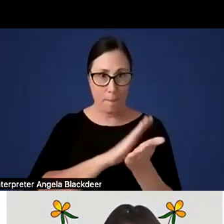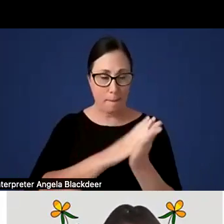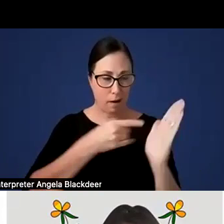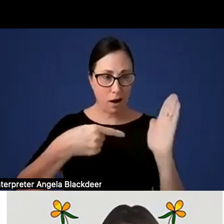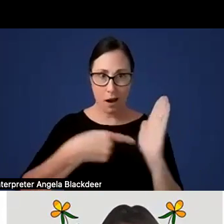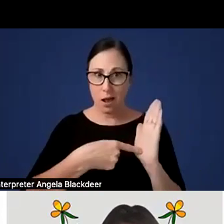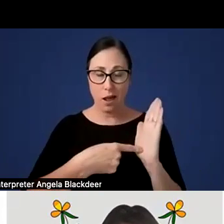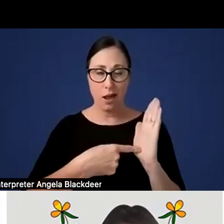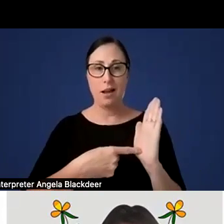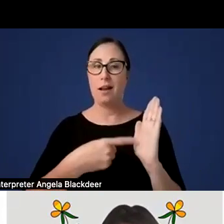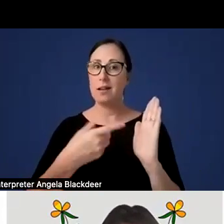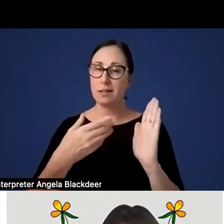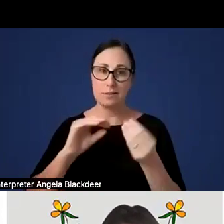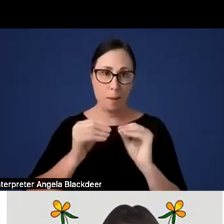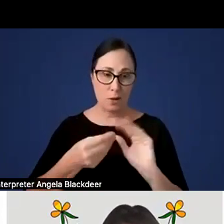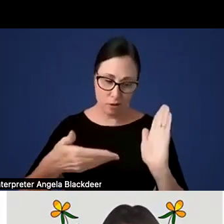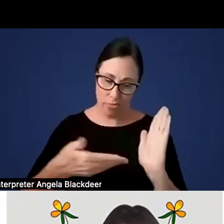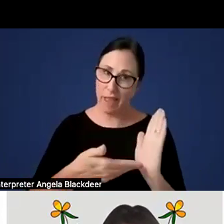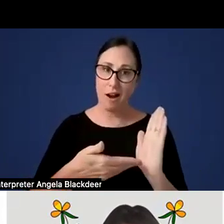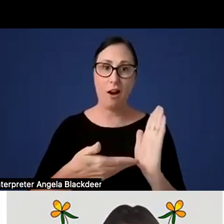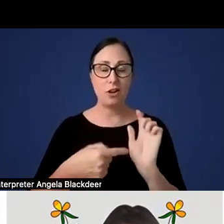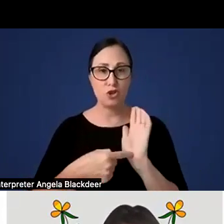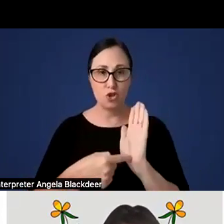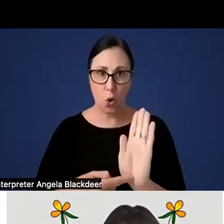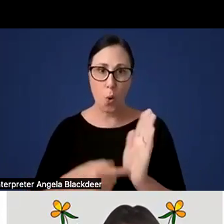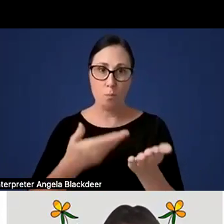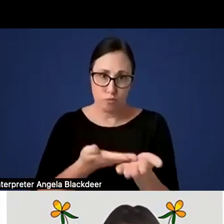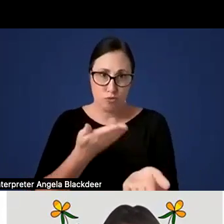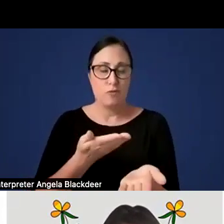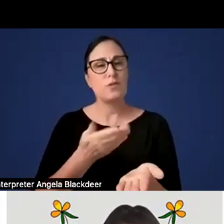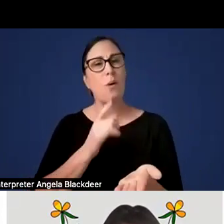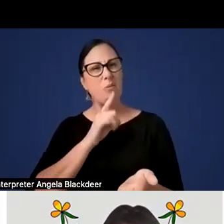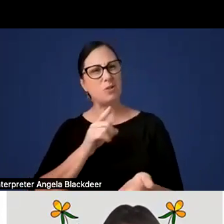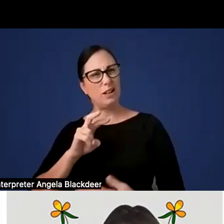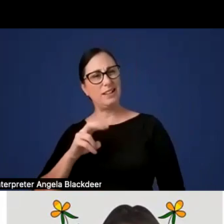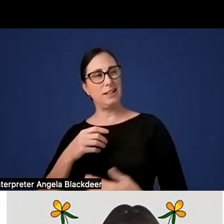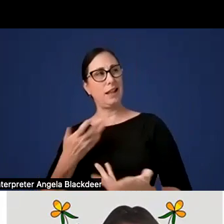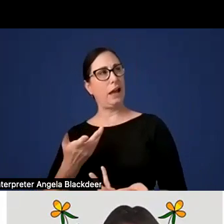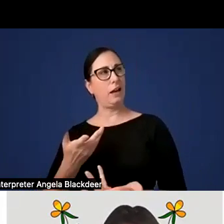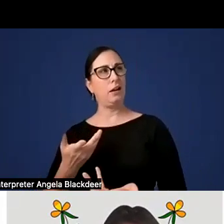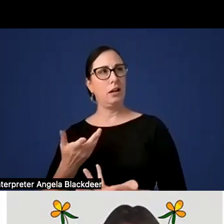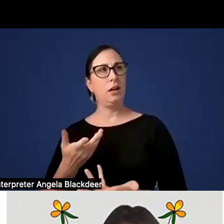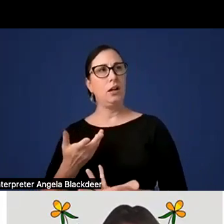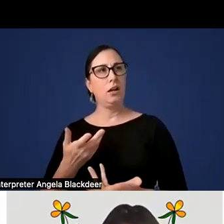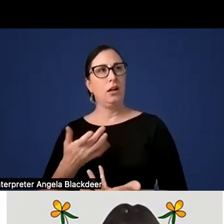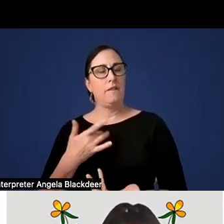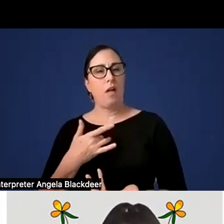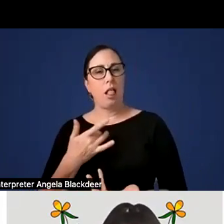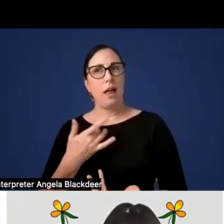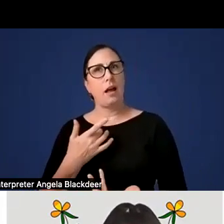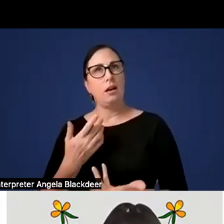So that was really validating for us as an organization to really play out